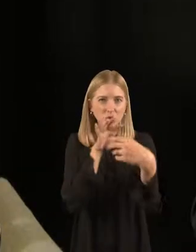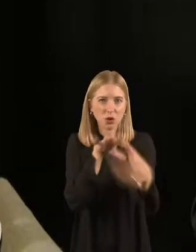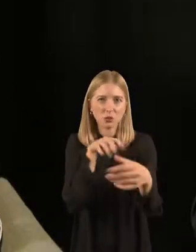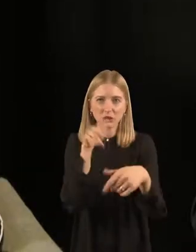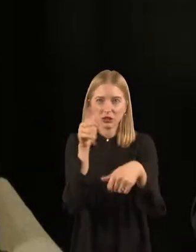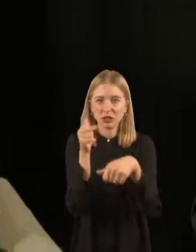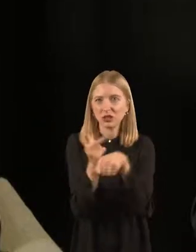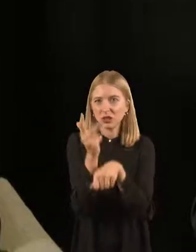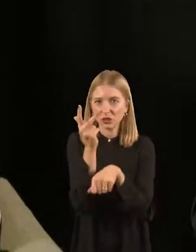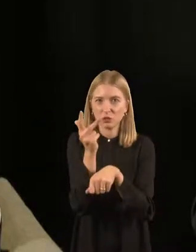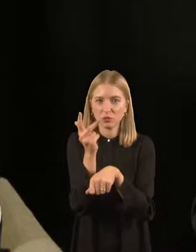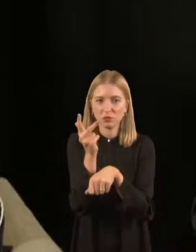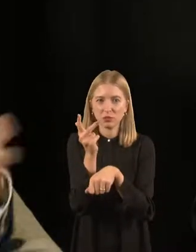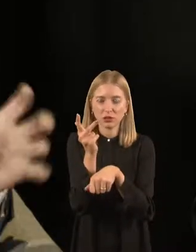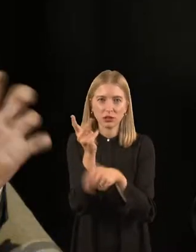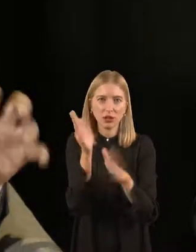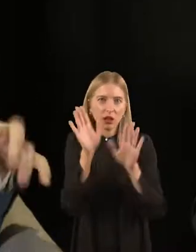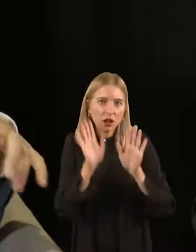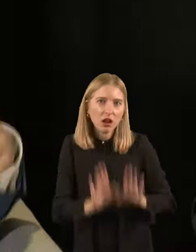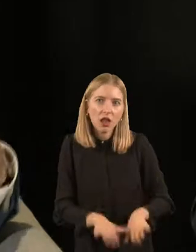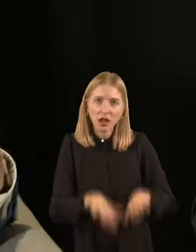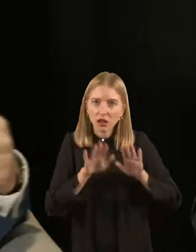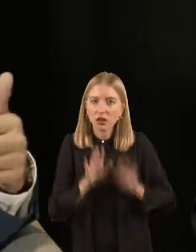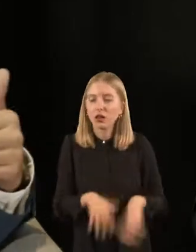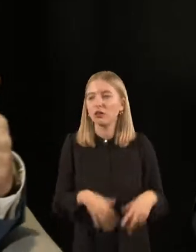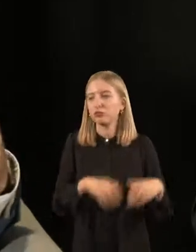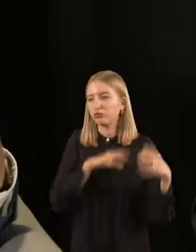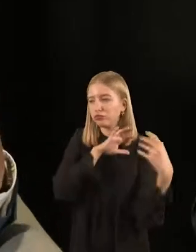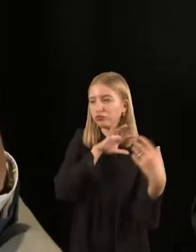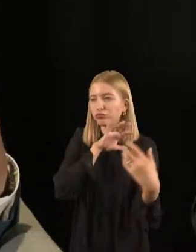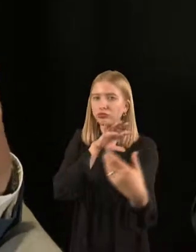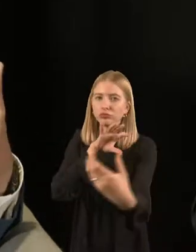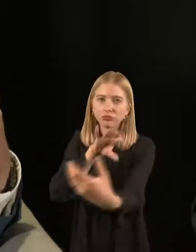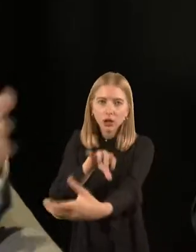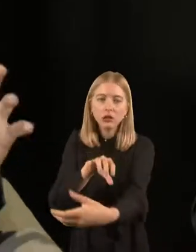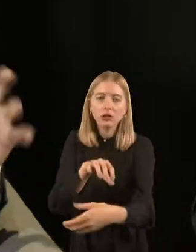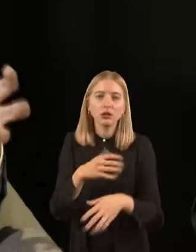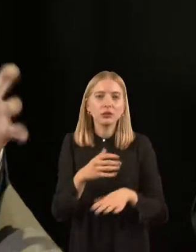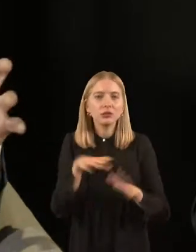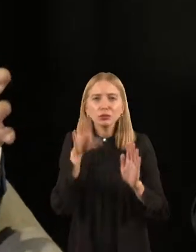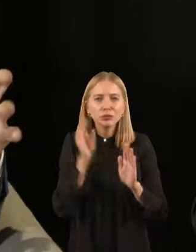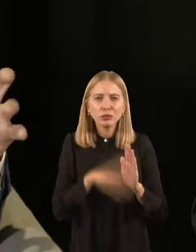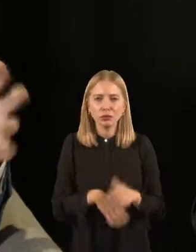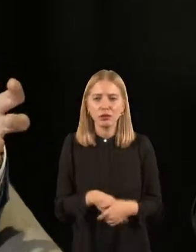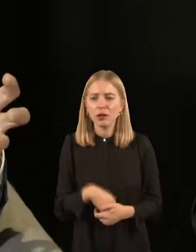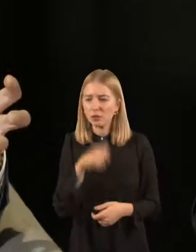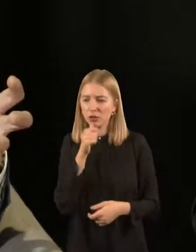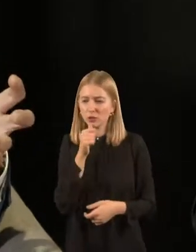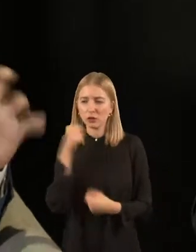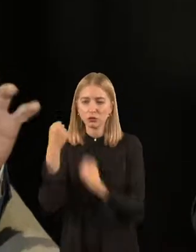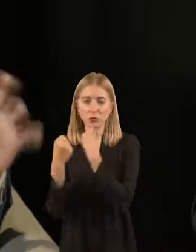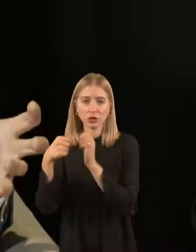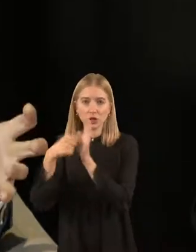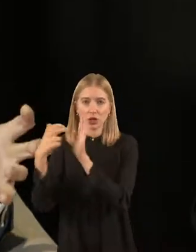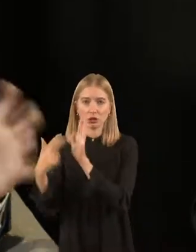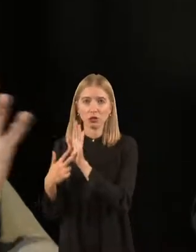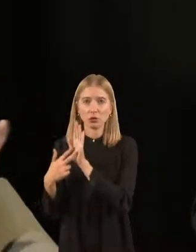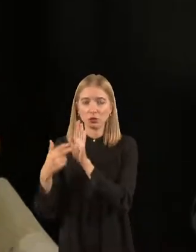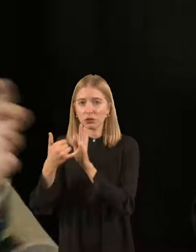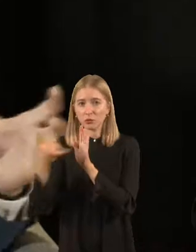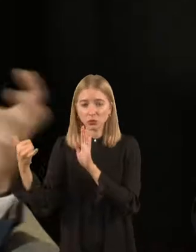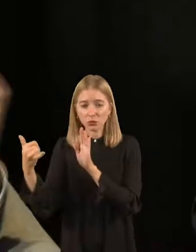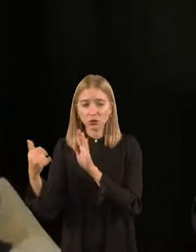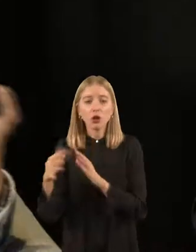travels the same distance in 36 minutes and a car in 12 minutes, the difference is